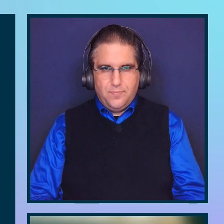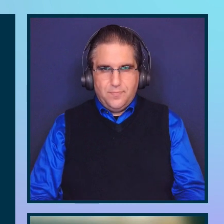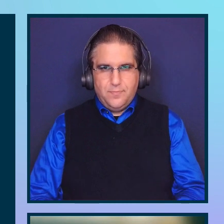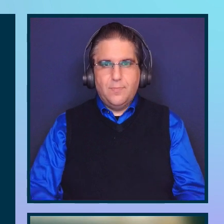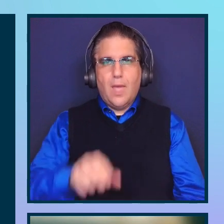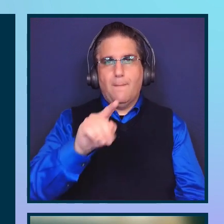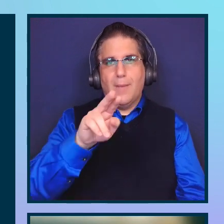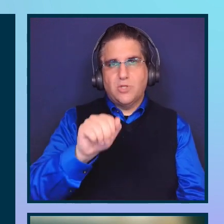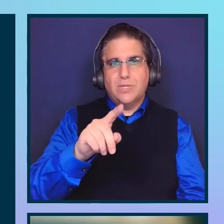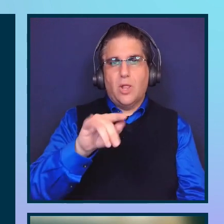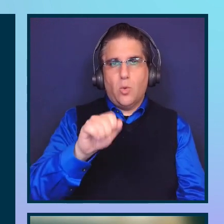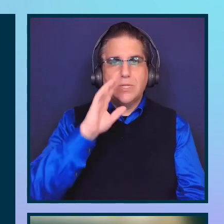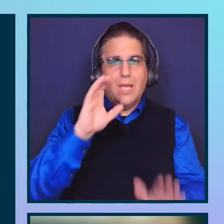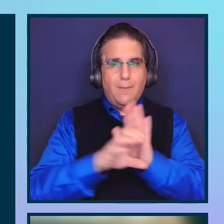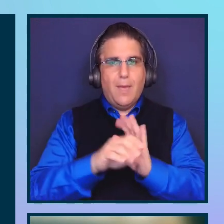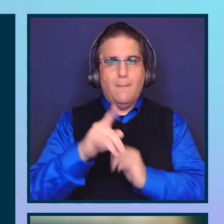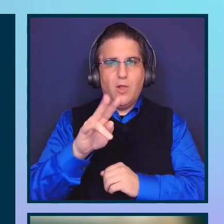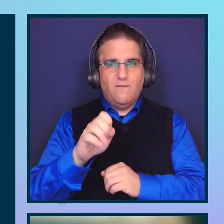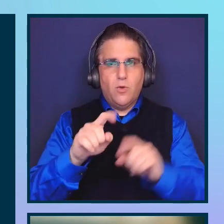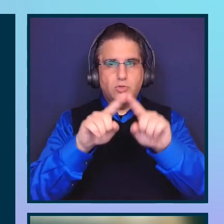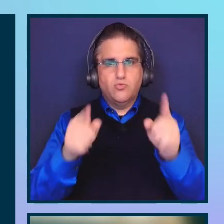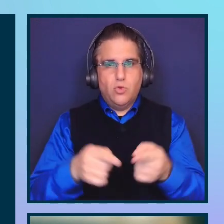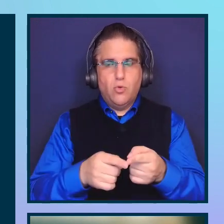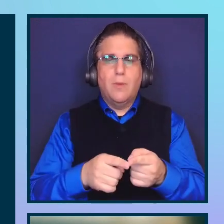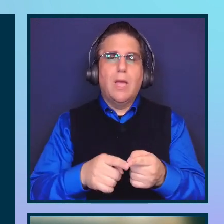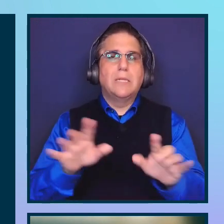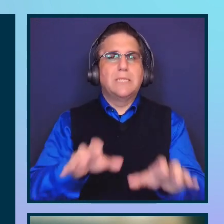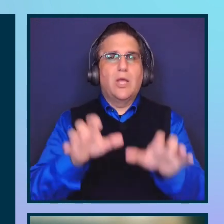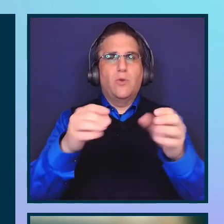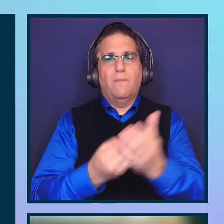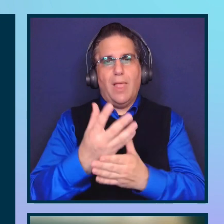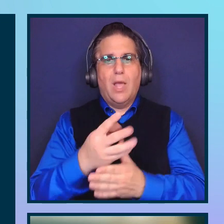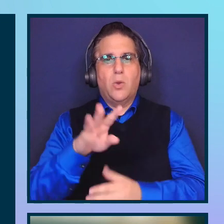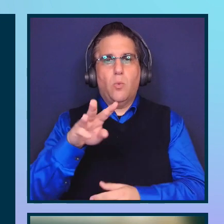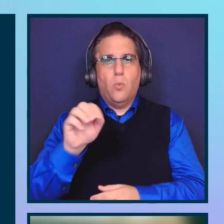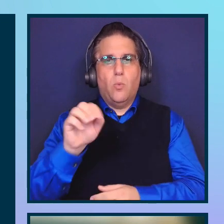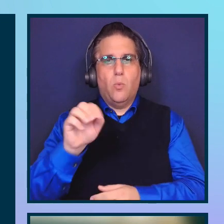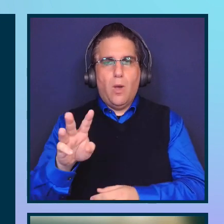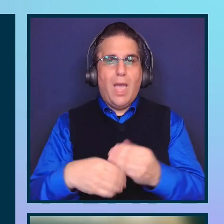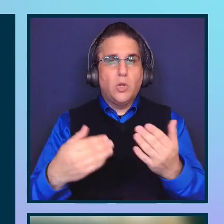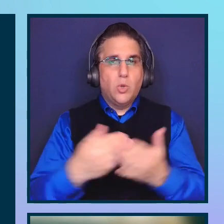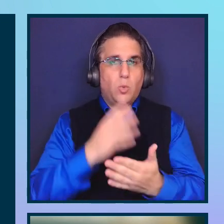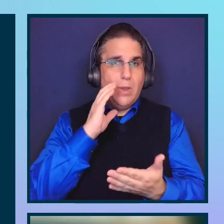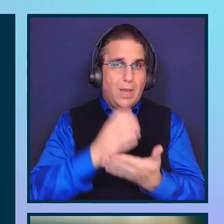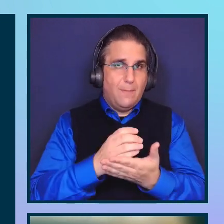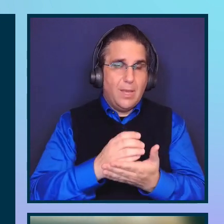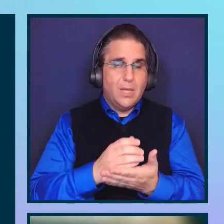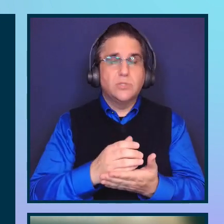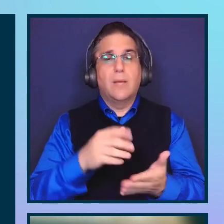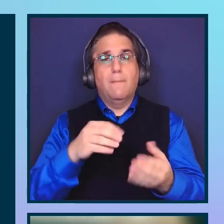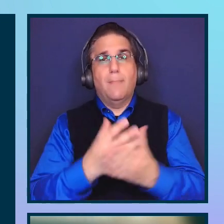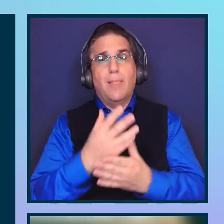Monstera delicosa, image, Lantiverse, ring room, decorative plant, moi. Add a new image, button. Plant details. Plant